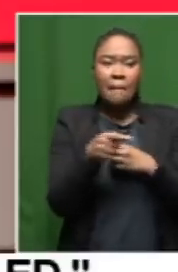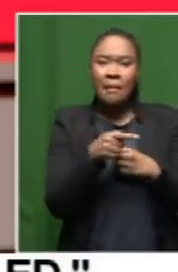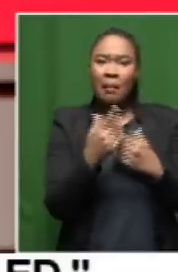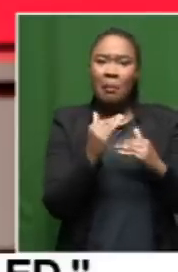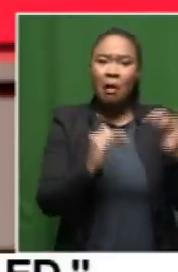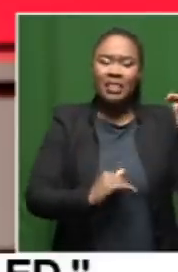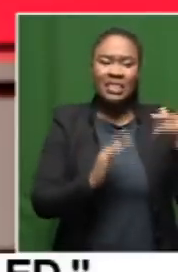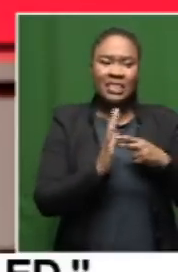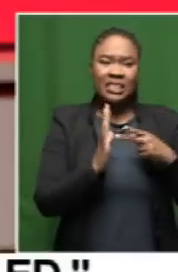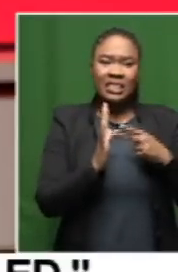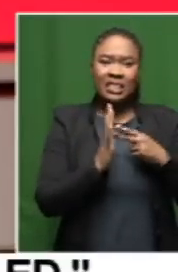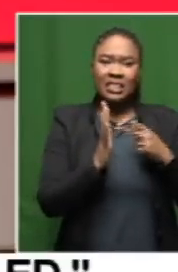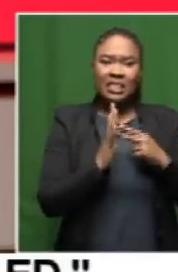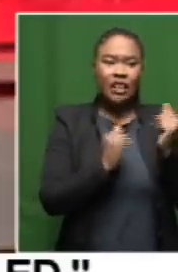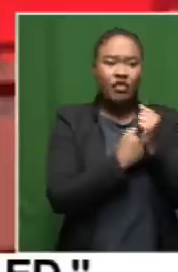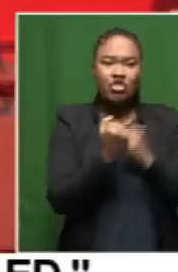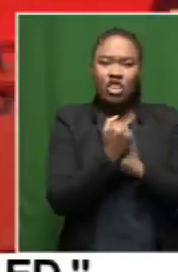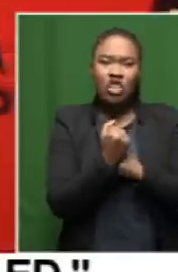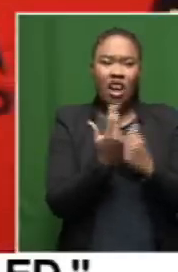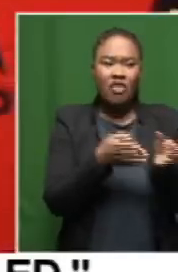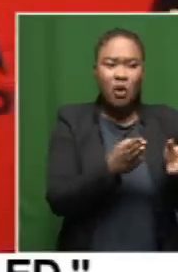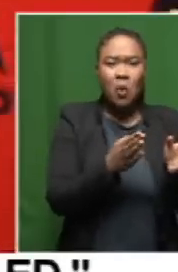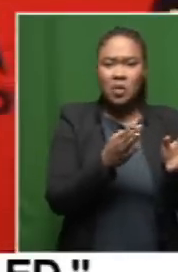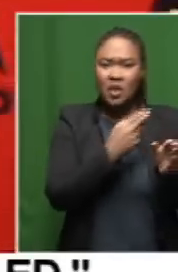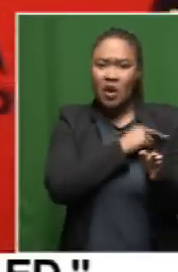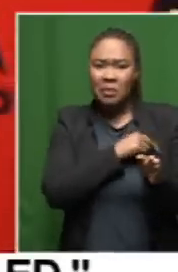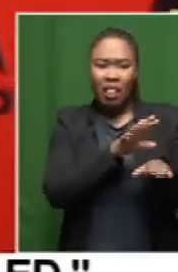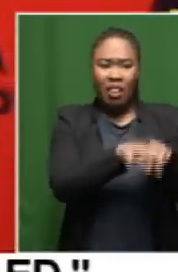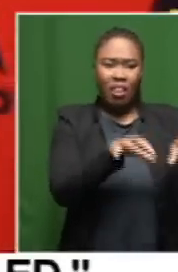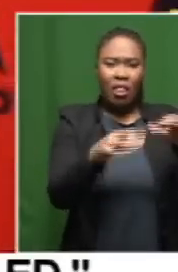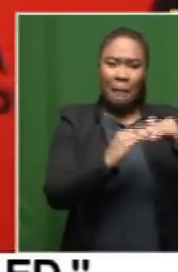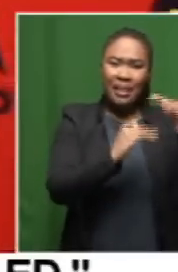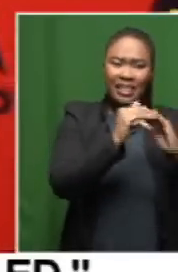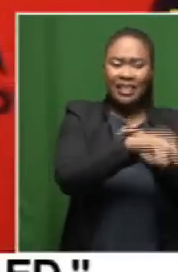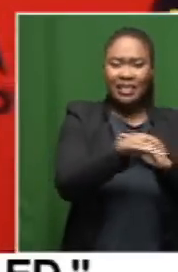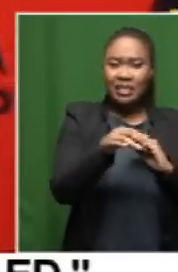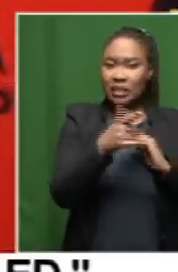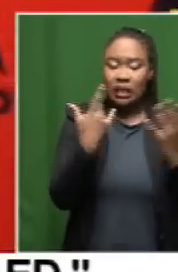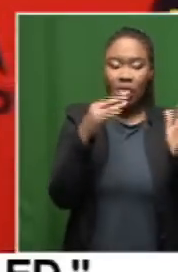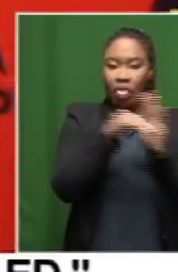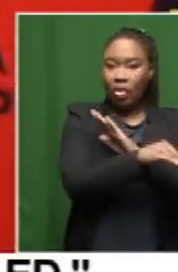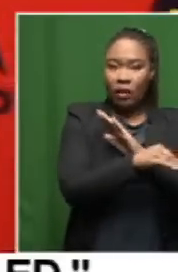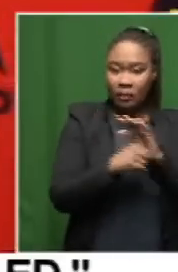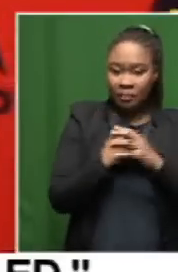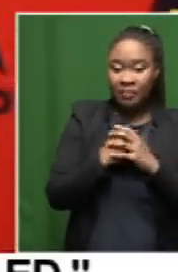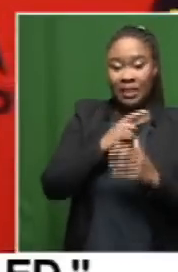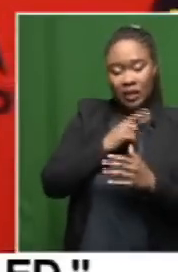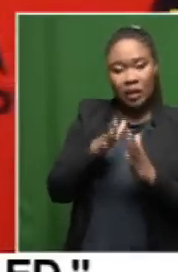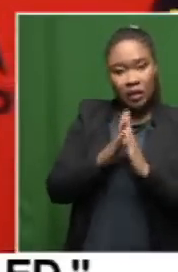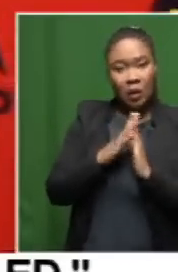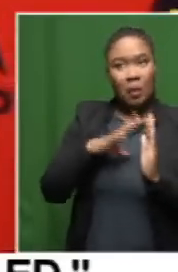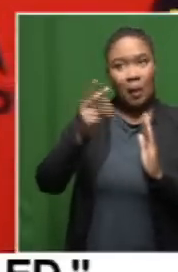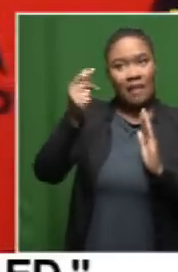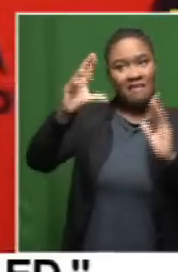people. That's why the Congress also called for recapitalization of state-owned entities, including